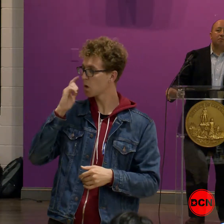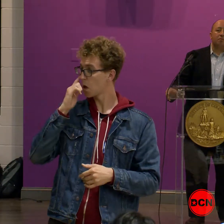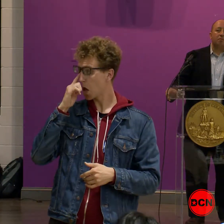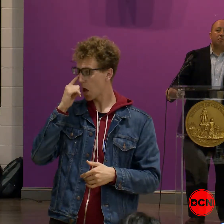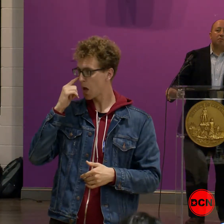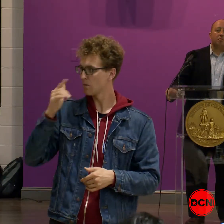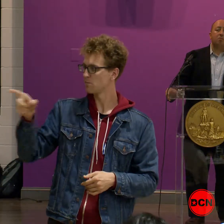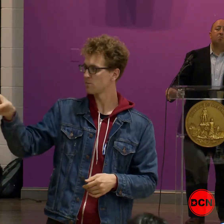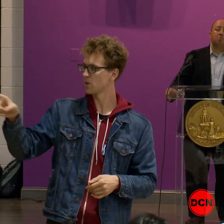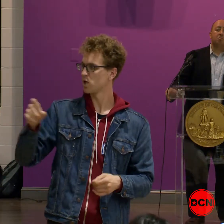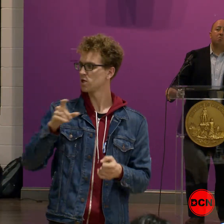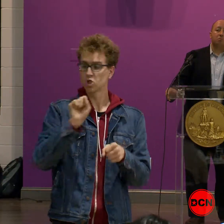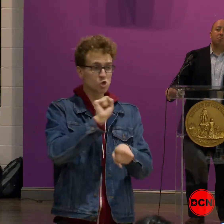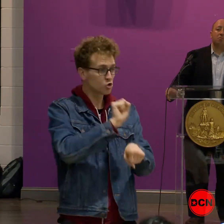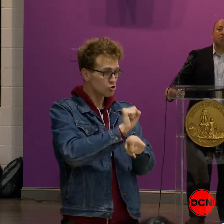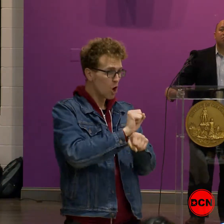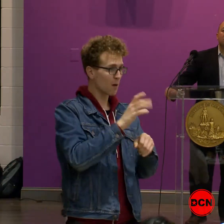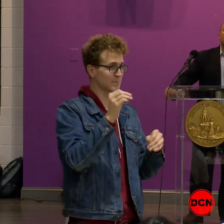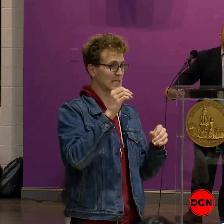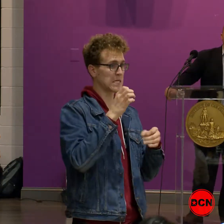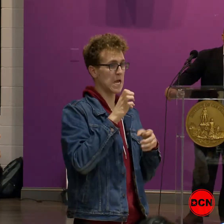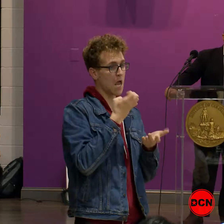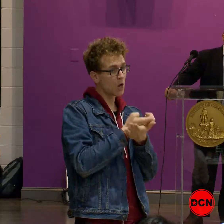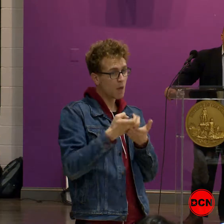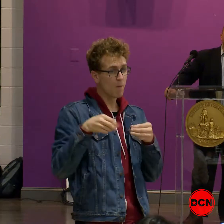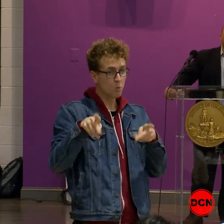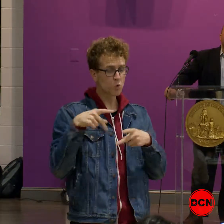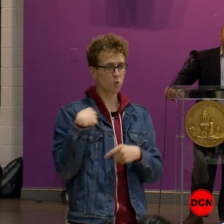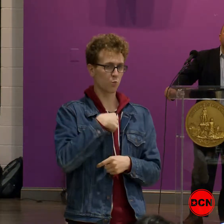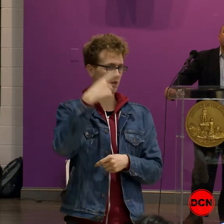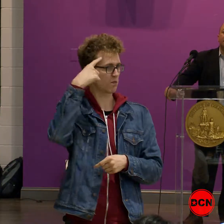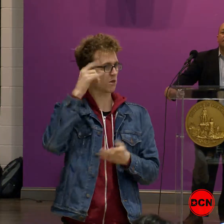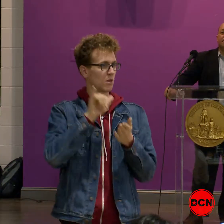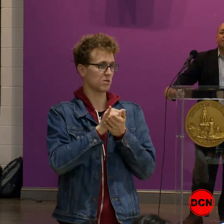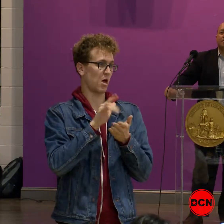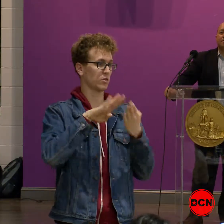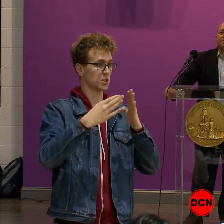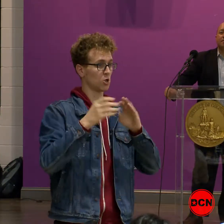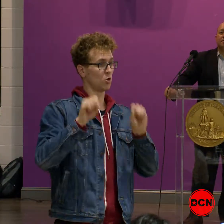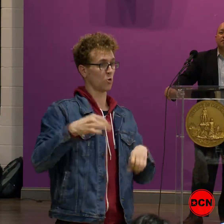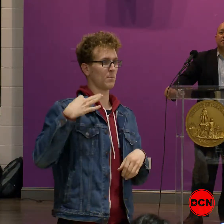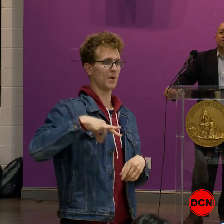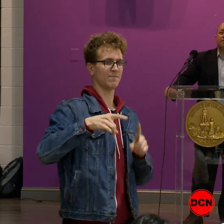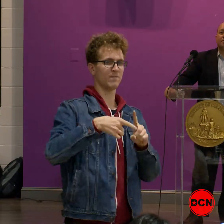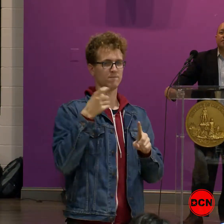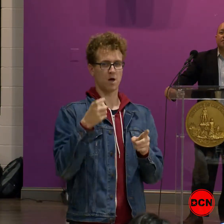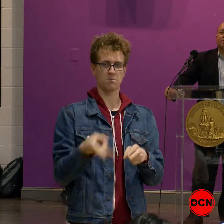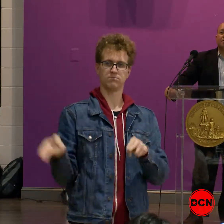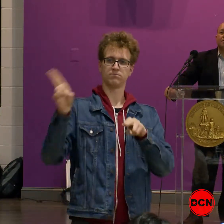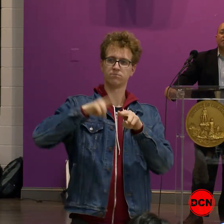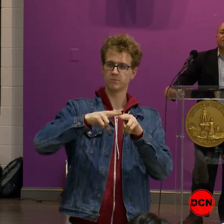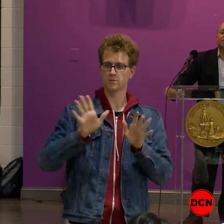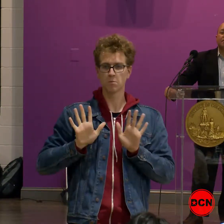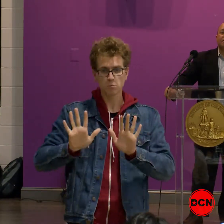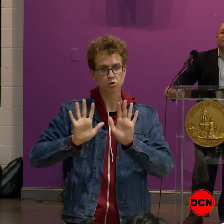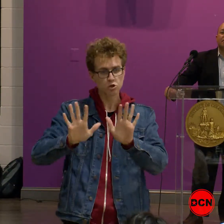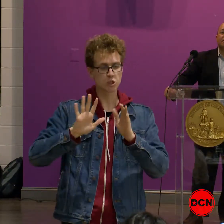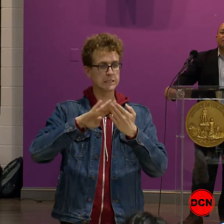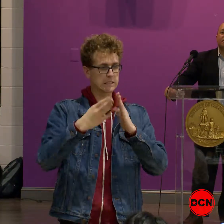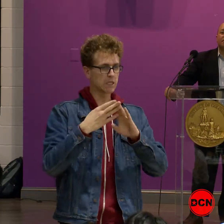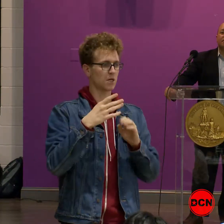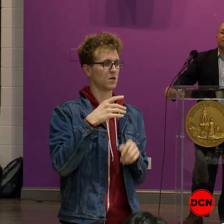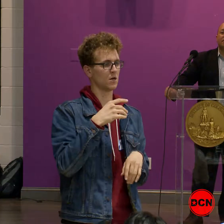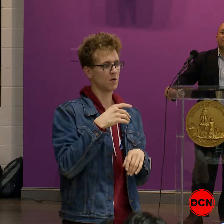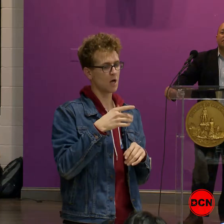school. So our other main priority is job and economic opportunities. We feel that the deaf community